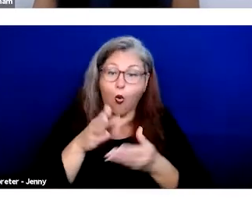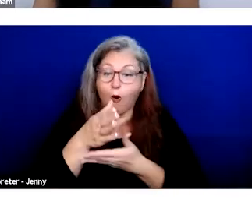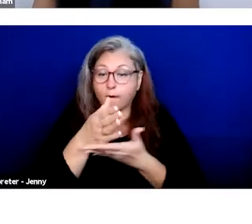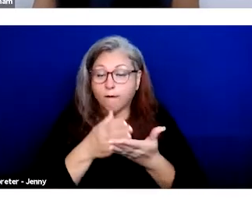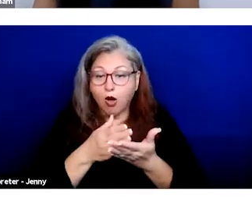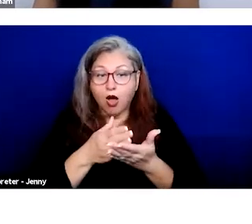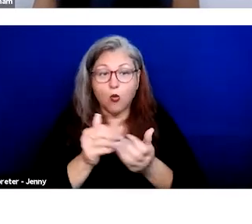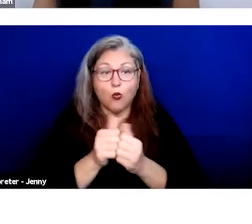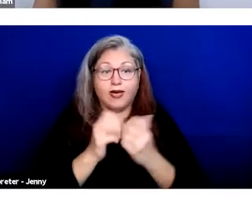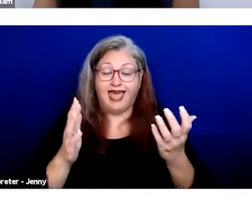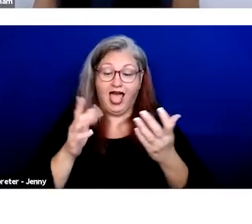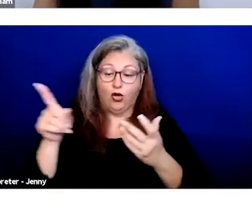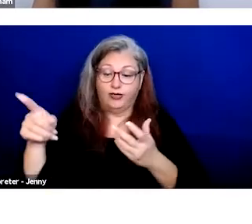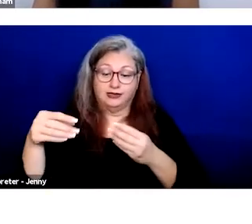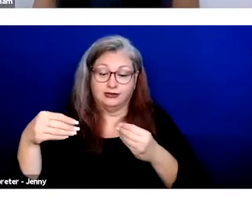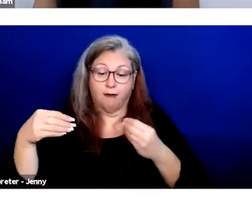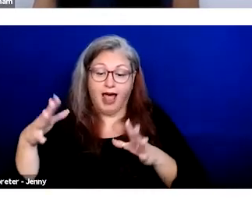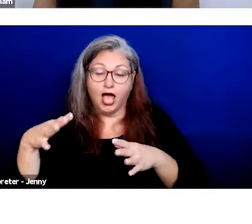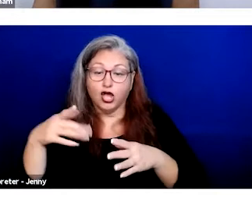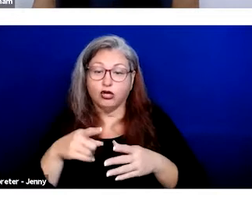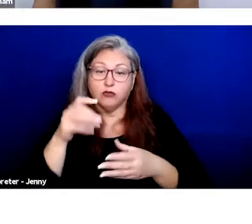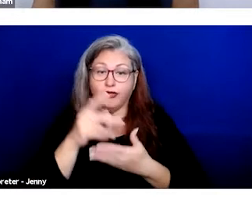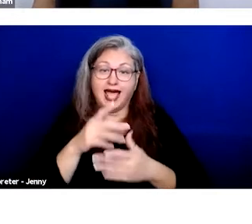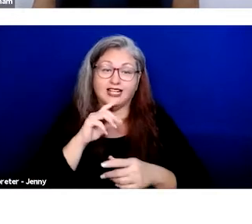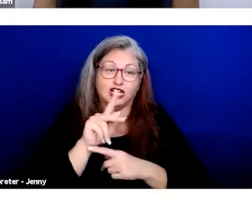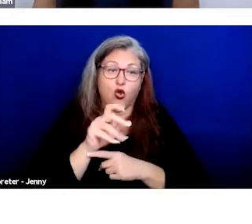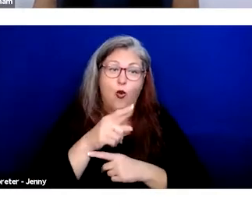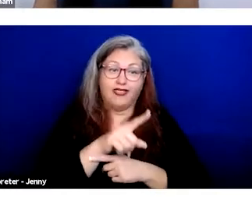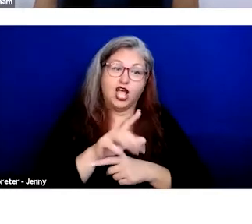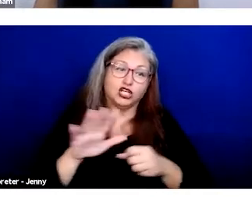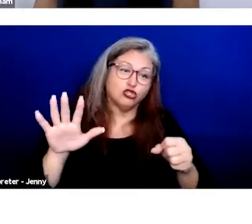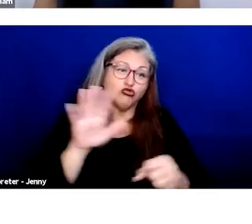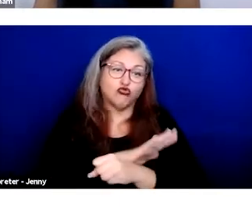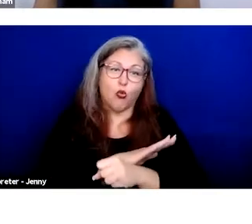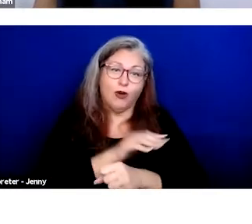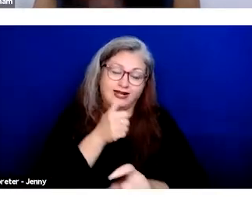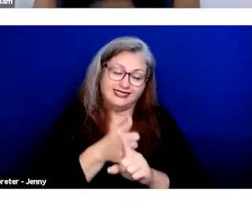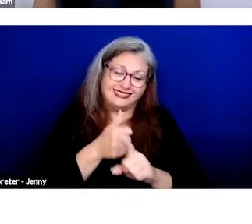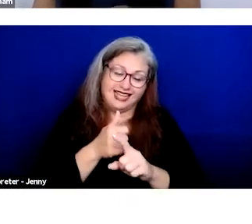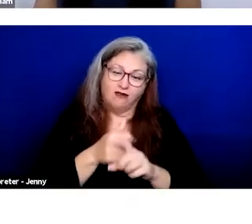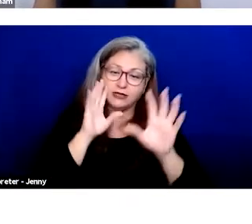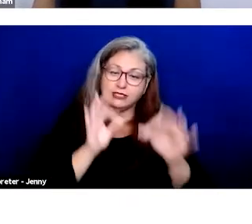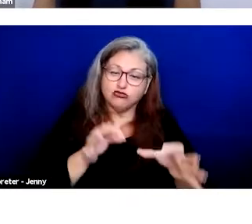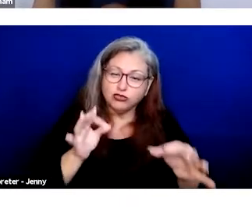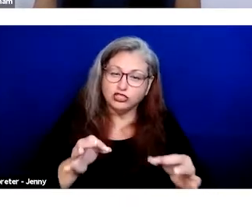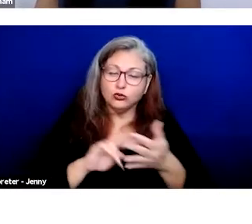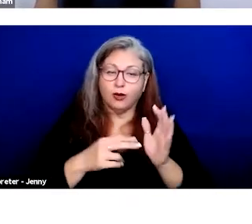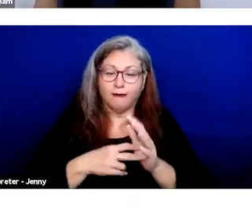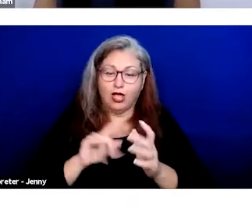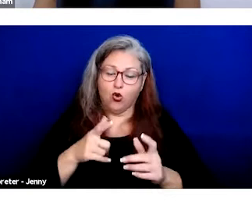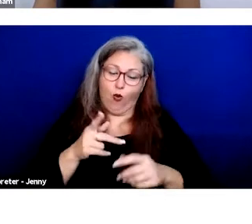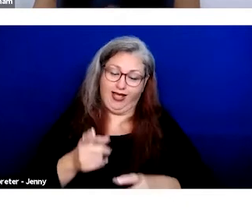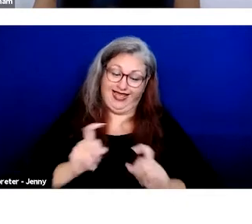without supplier authorization and at Kohls' sole and absolute discretion. So again, Kohls gives itself the